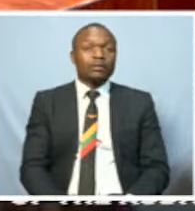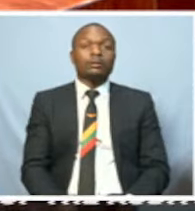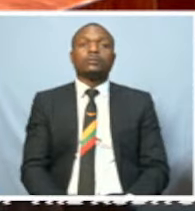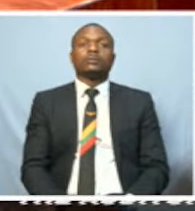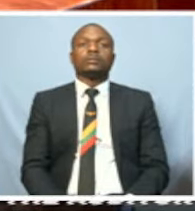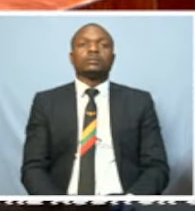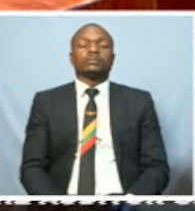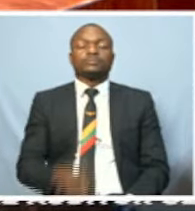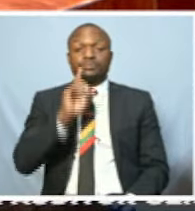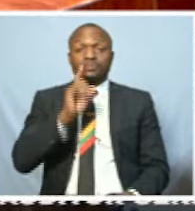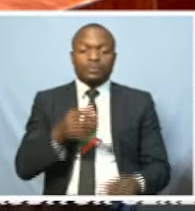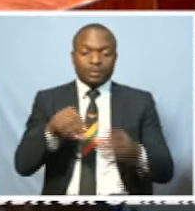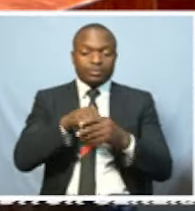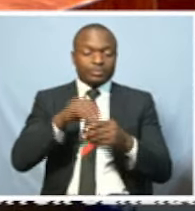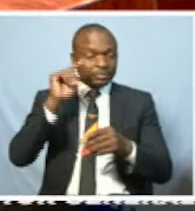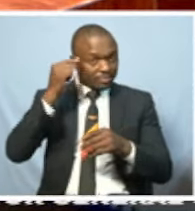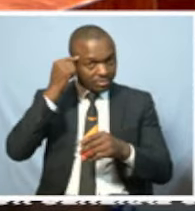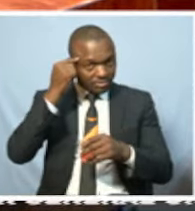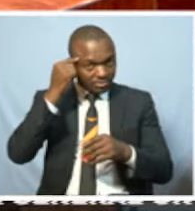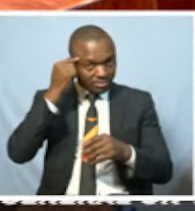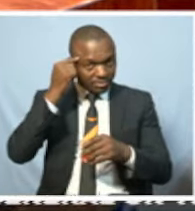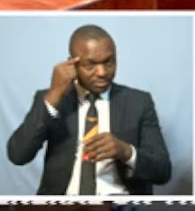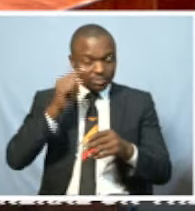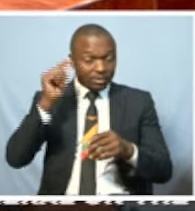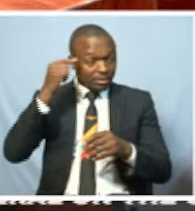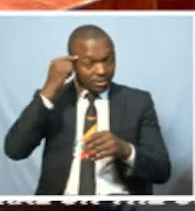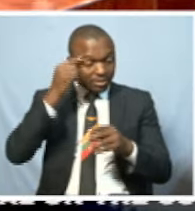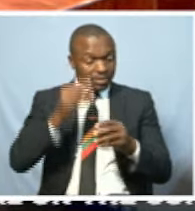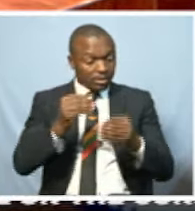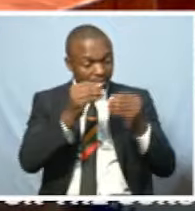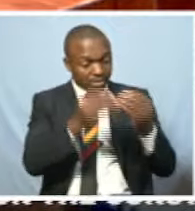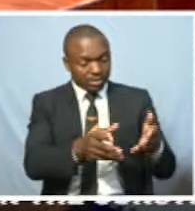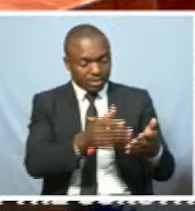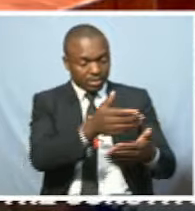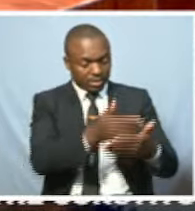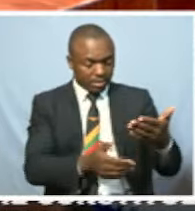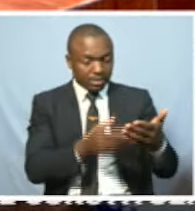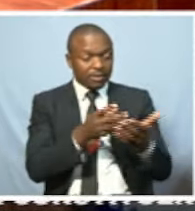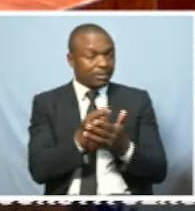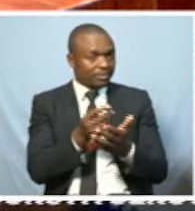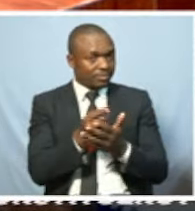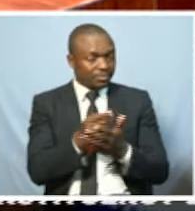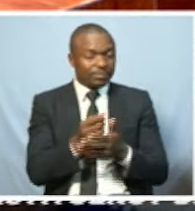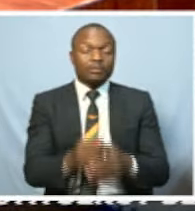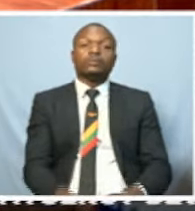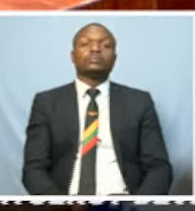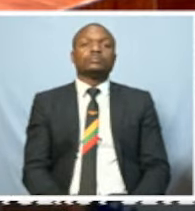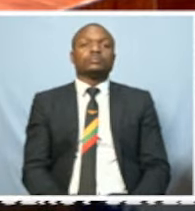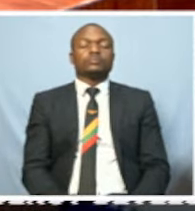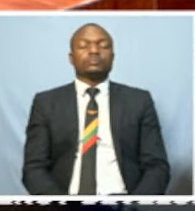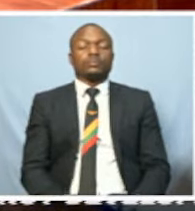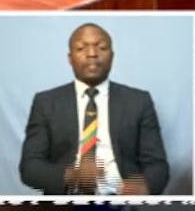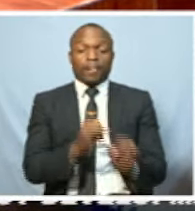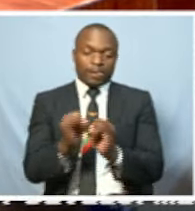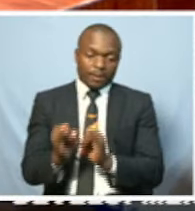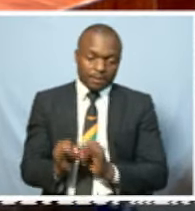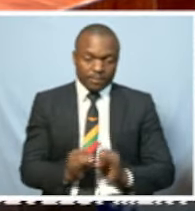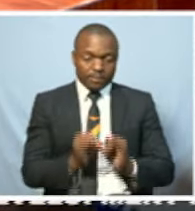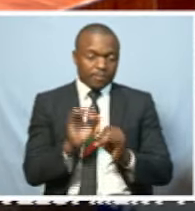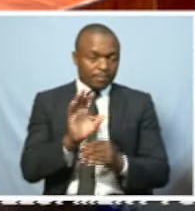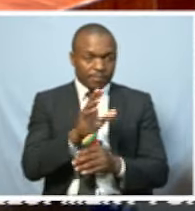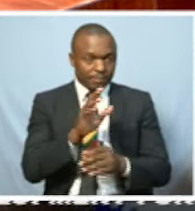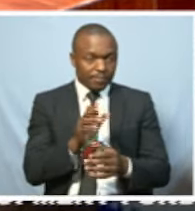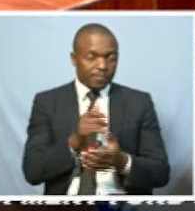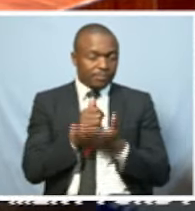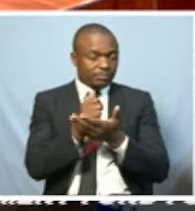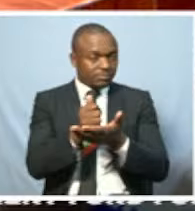should include the government, because it is the government that has given us these funds to execute on their behalf.